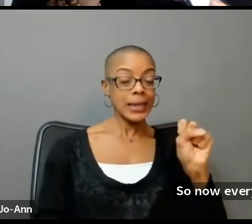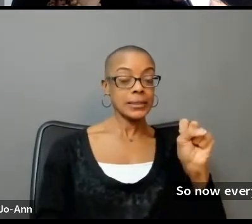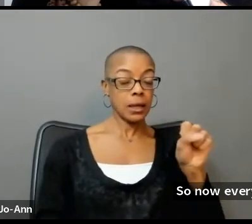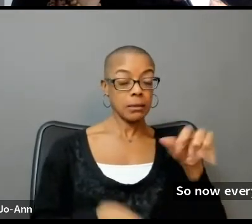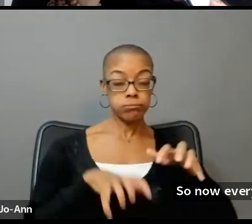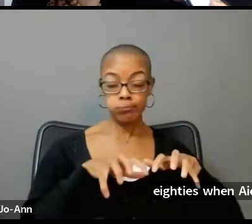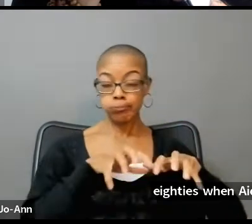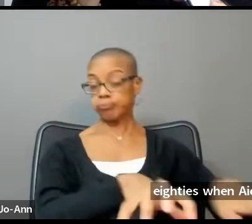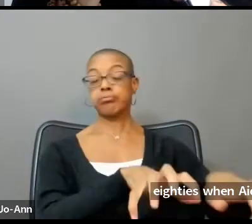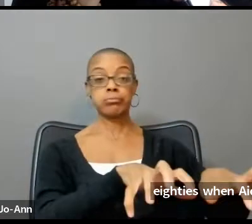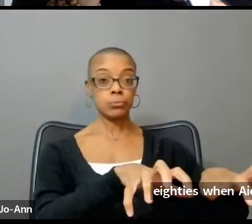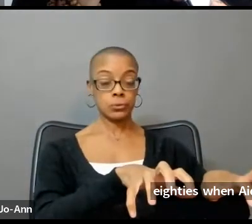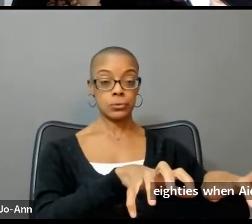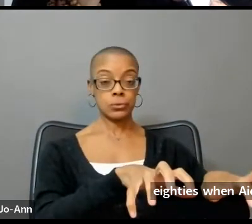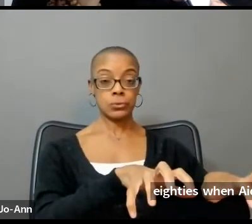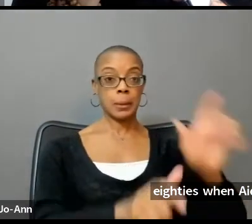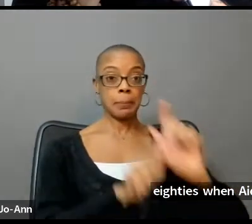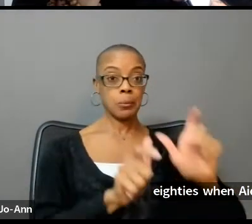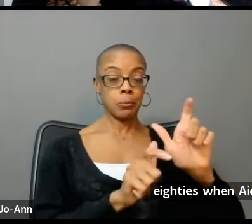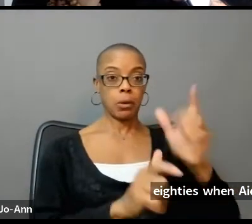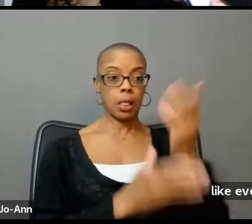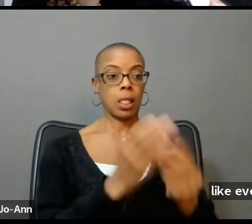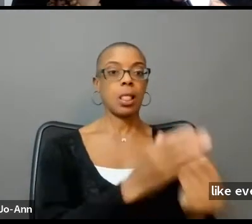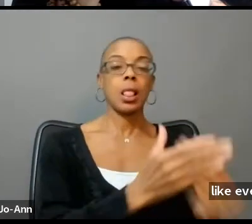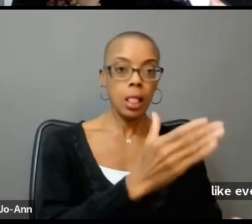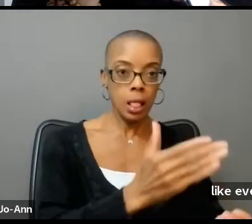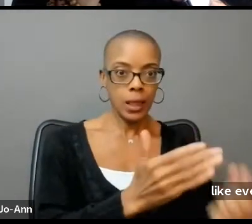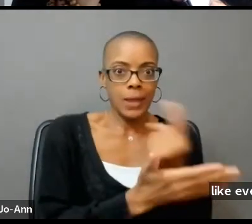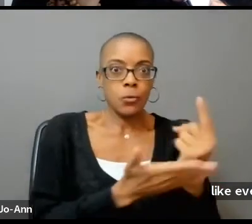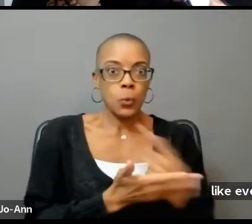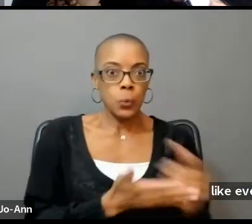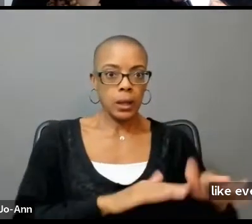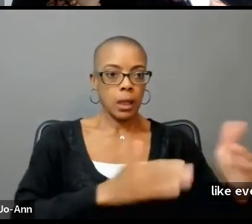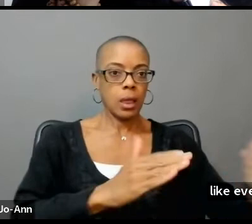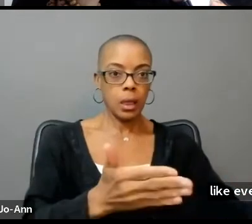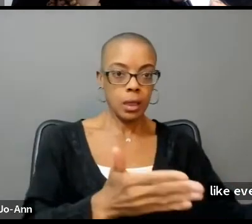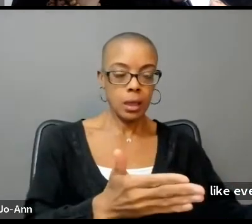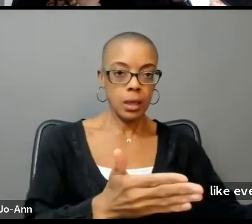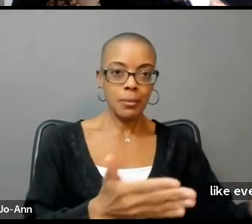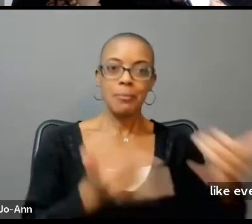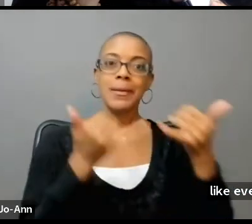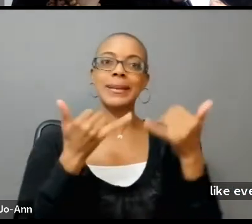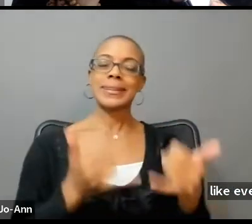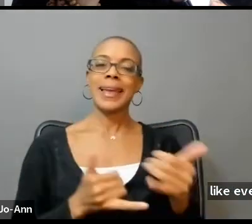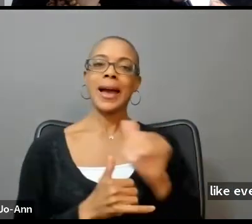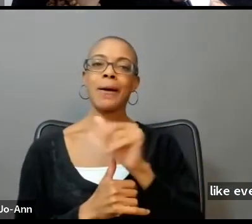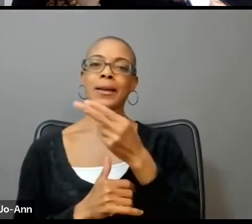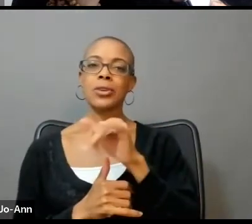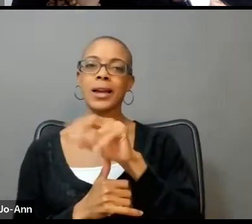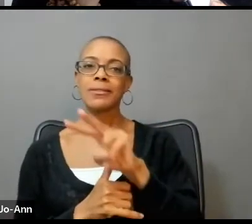week. But now the rebranding of HIV and AIDS,